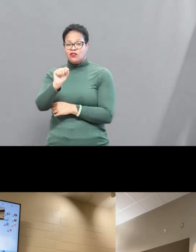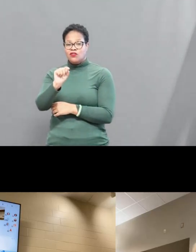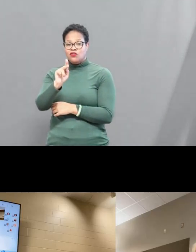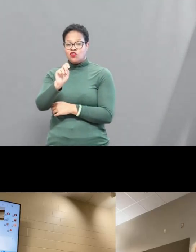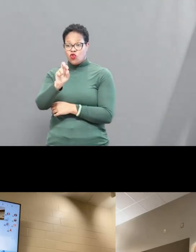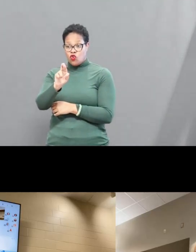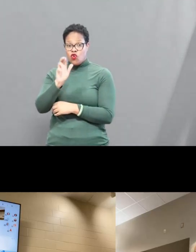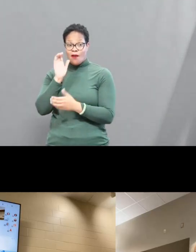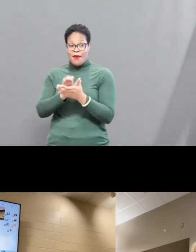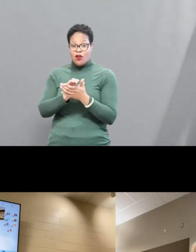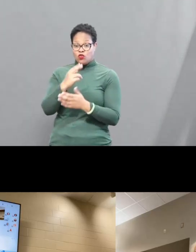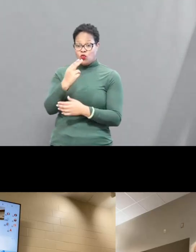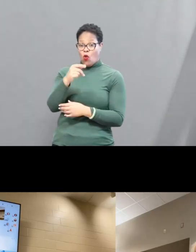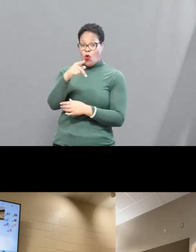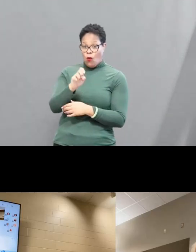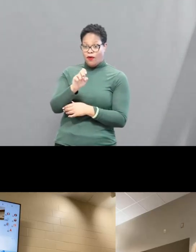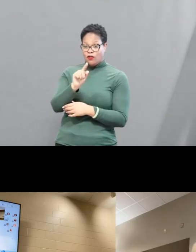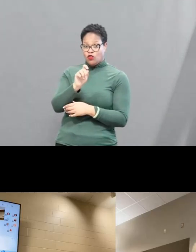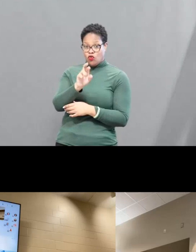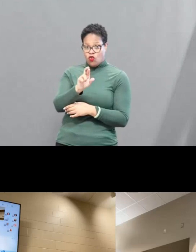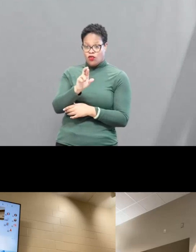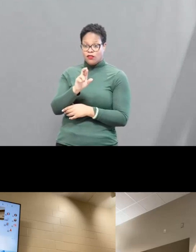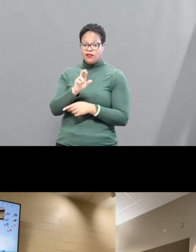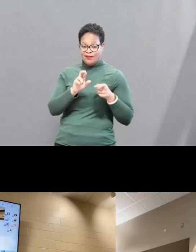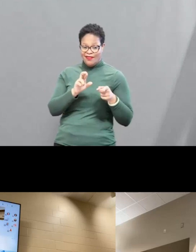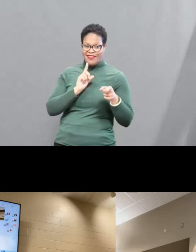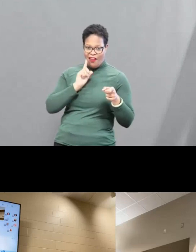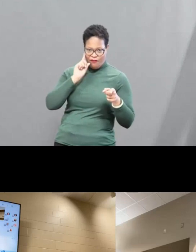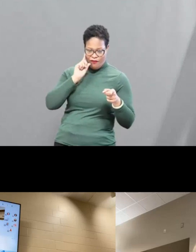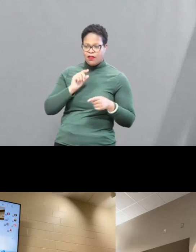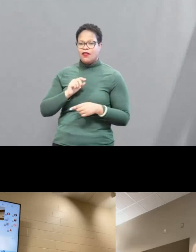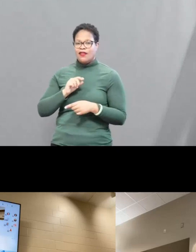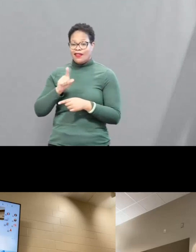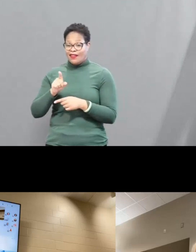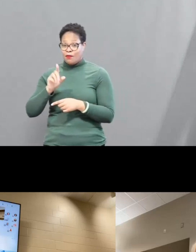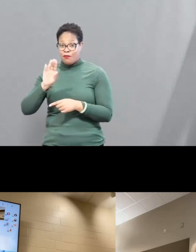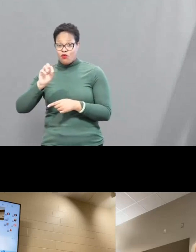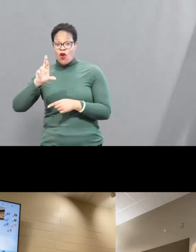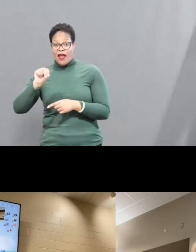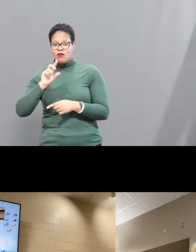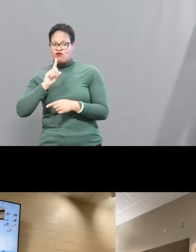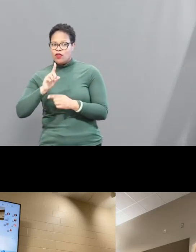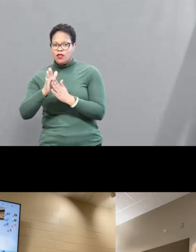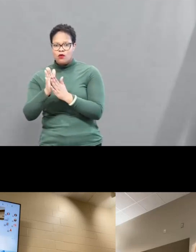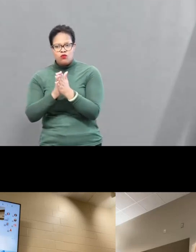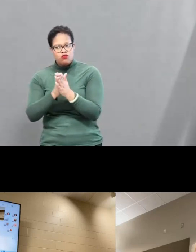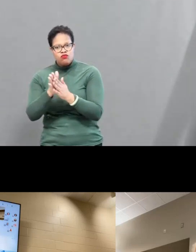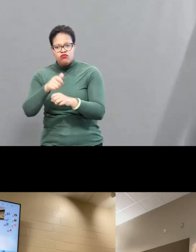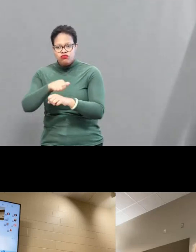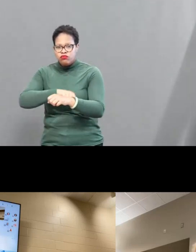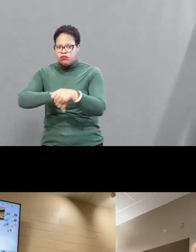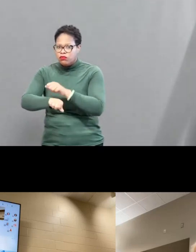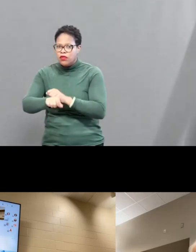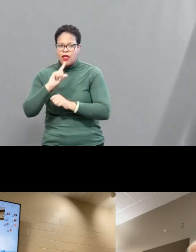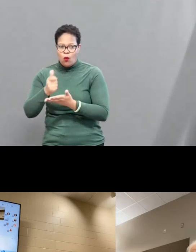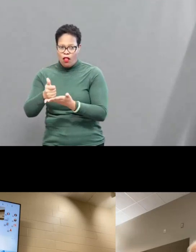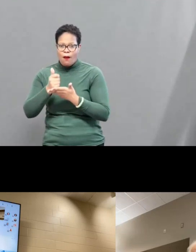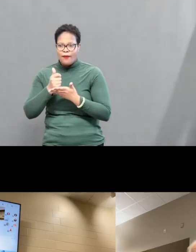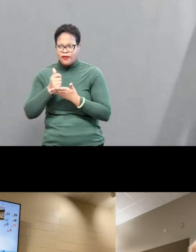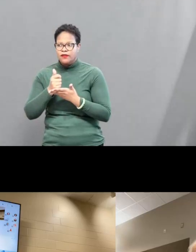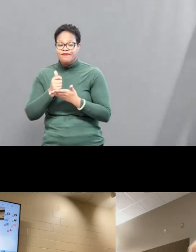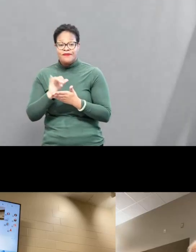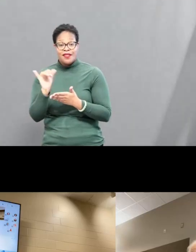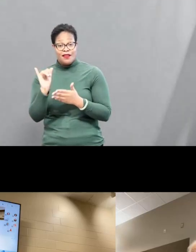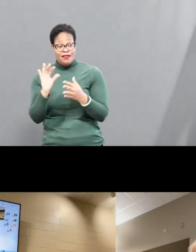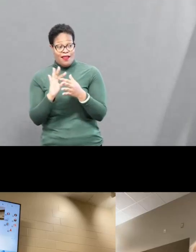Turner, that's deaf, he is really a go-getter. He's going to help us.